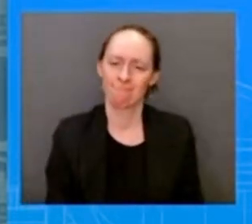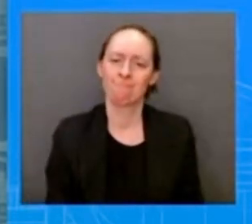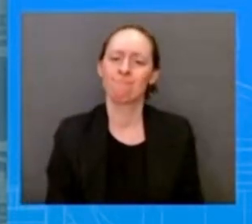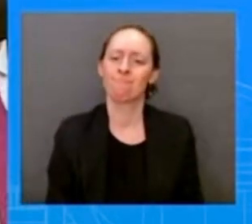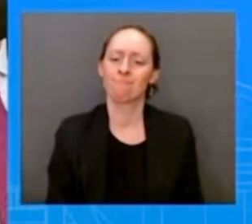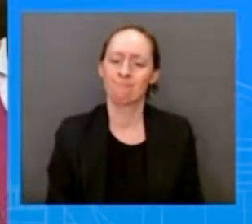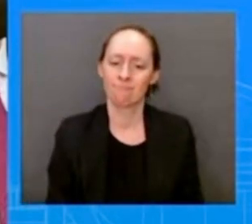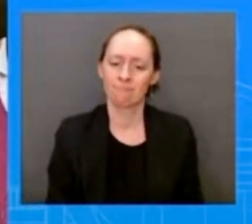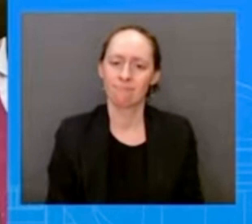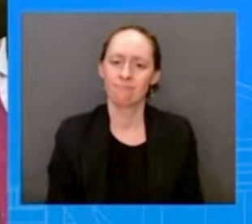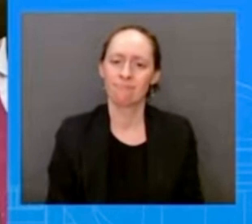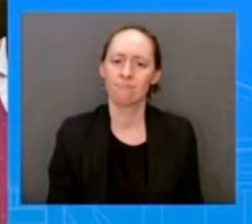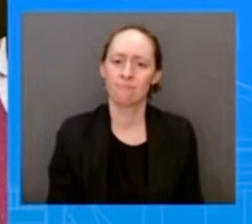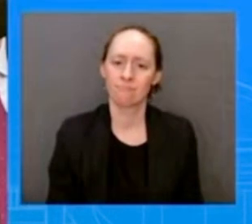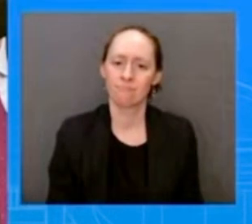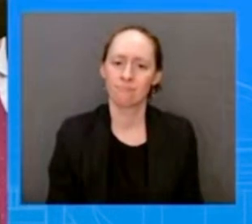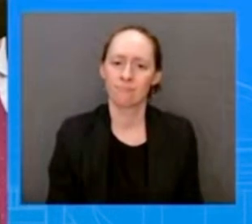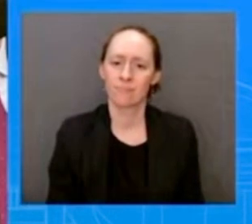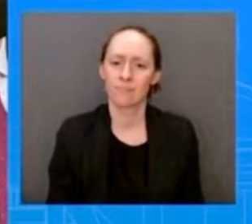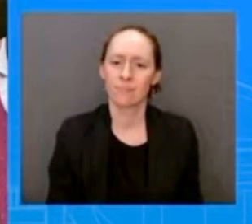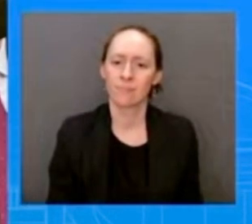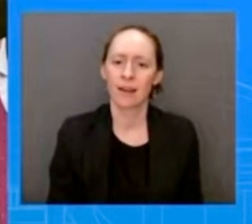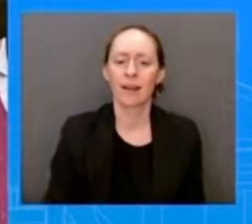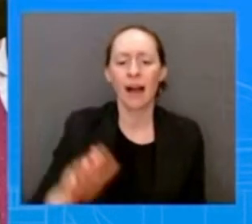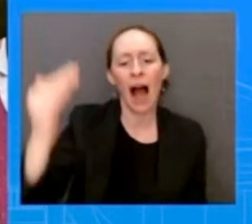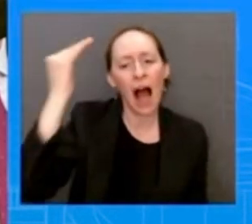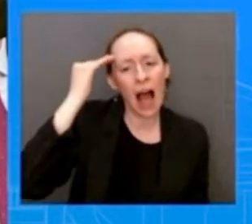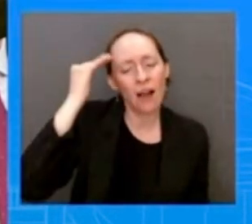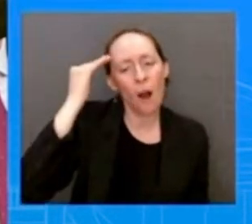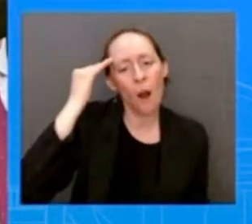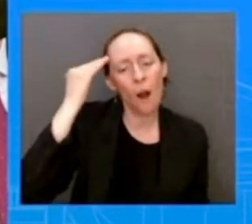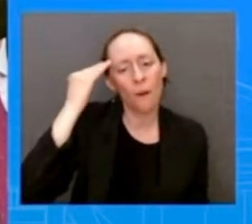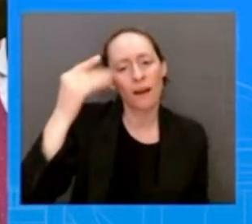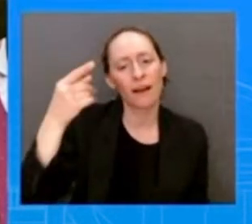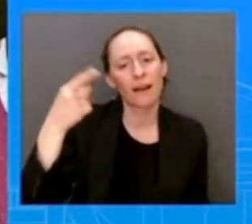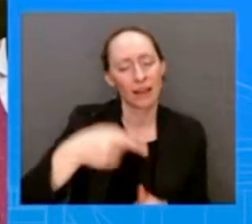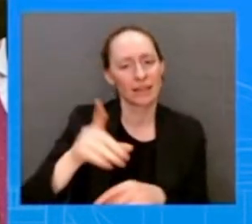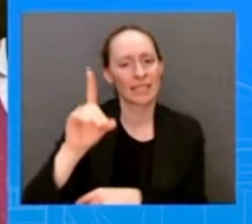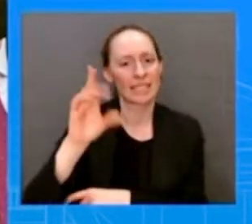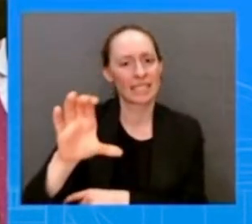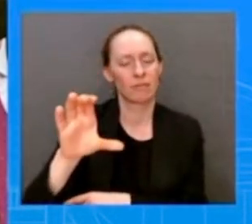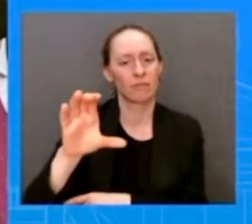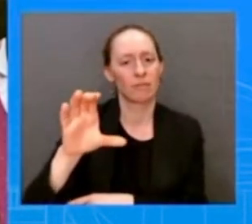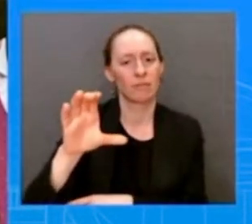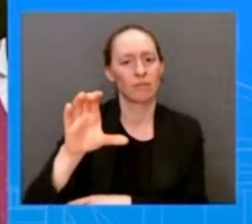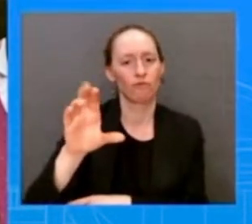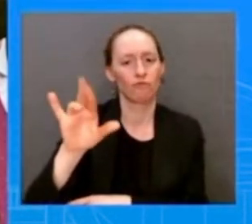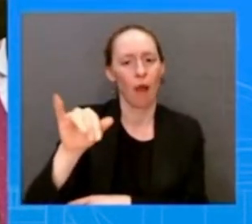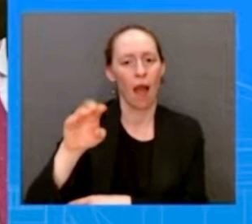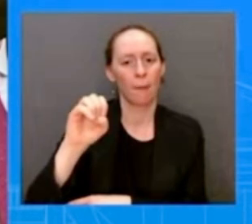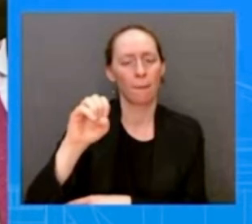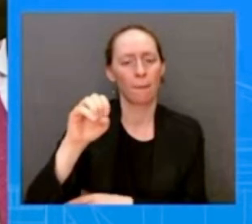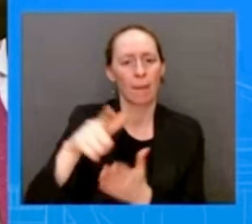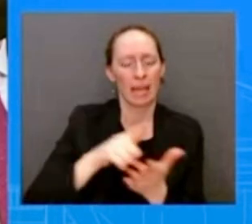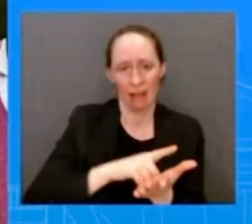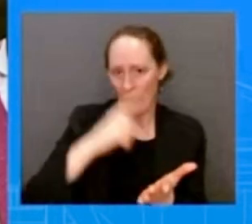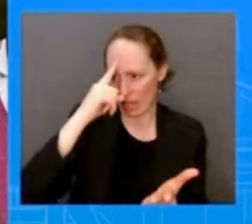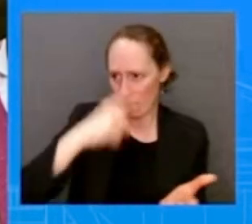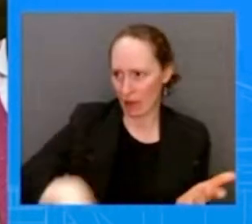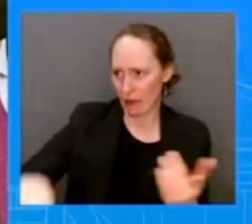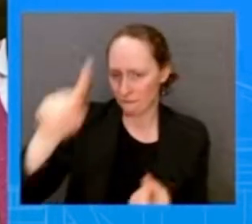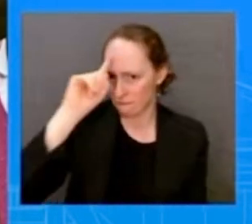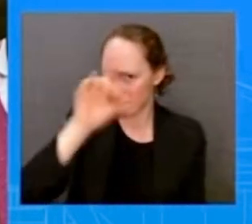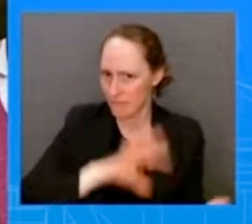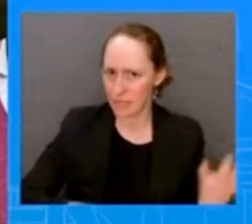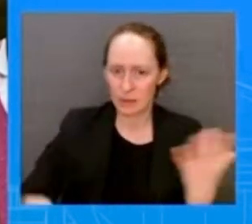And not to beat a dead horse on the DC crime bill, but I think there just still is some confusion here, because given the difference between the SAP that came out earlier last month